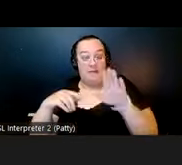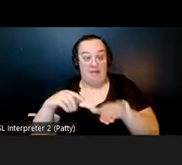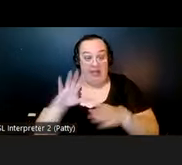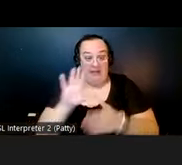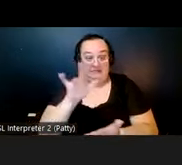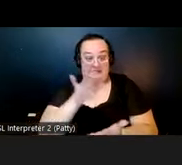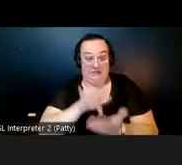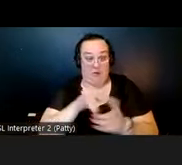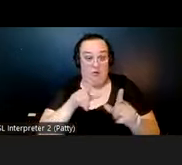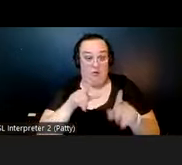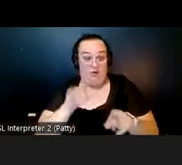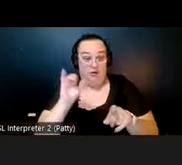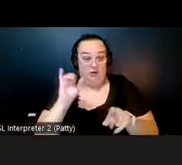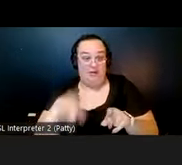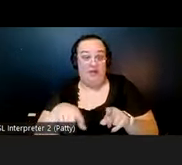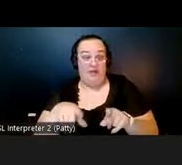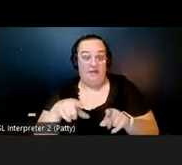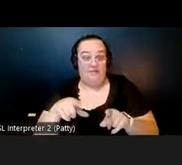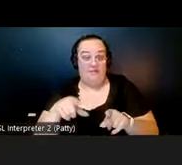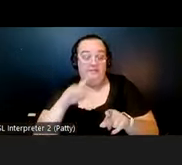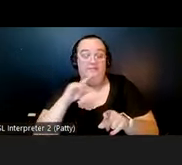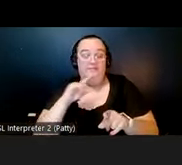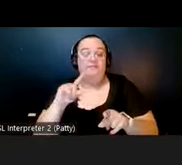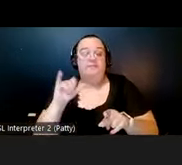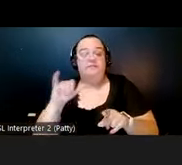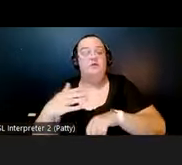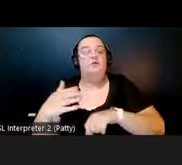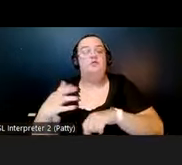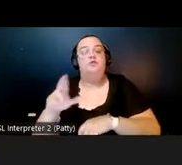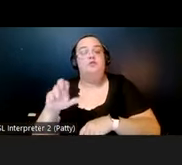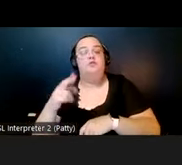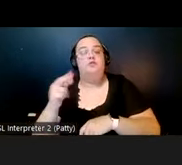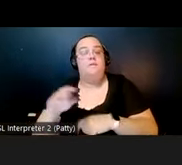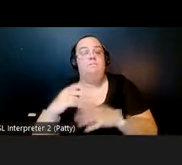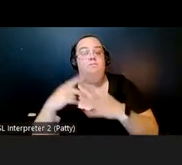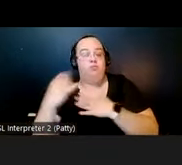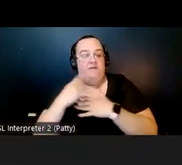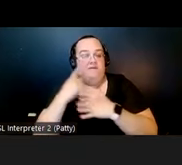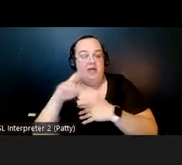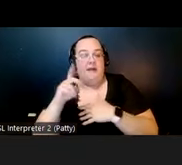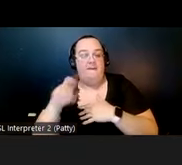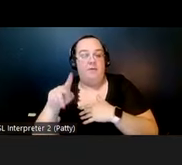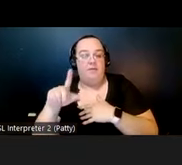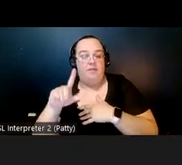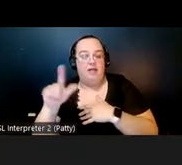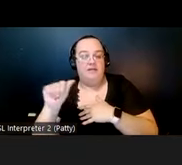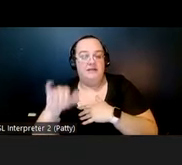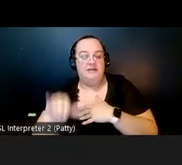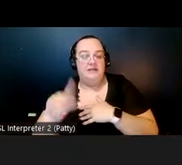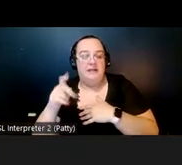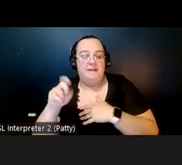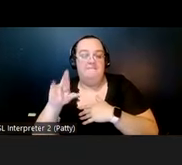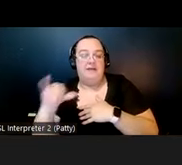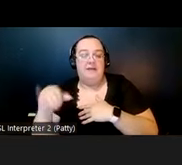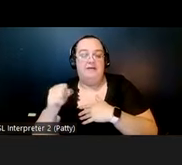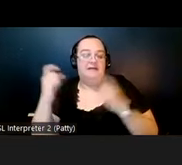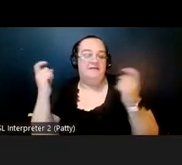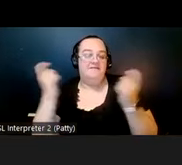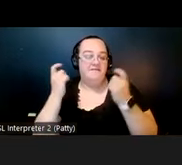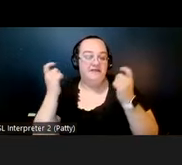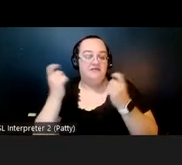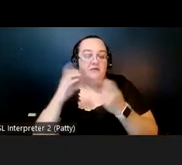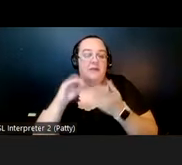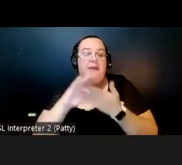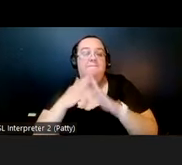the screen is a rehabilitation project of the upper plaza at Perry's Victory Peace Memorial in Ohio.